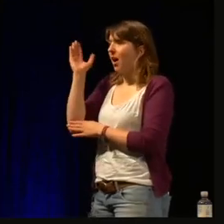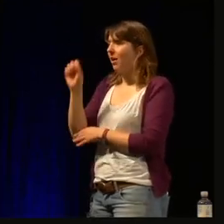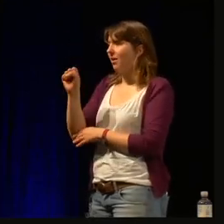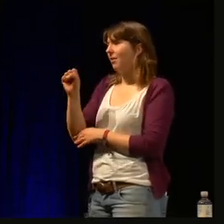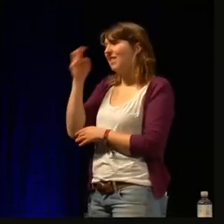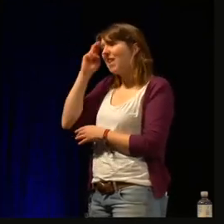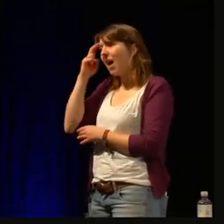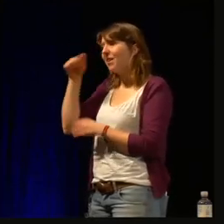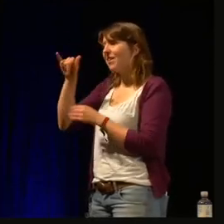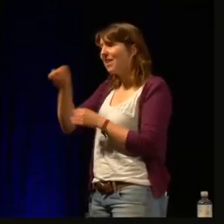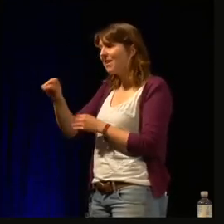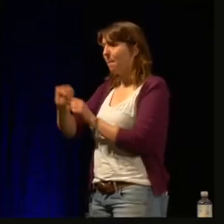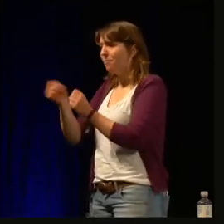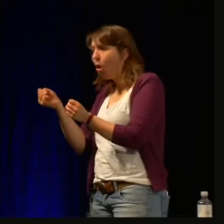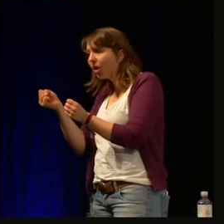is broken.